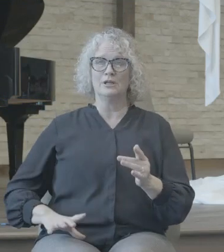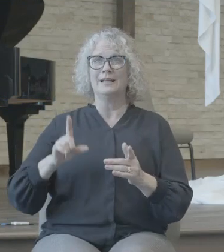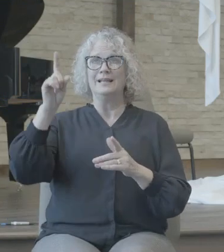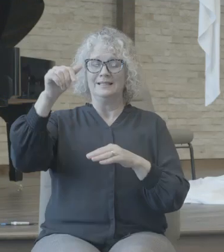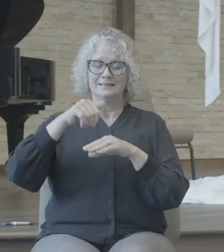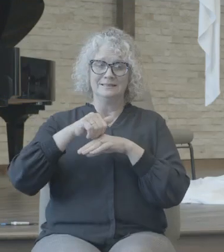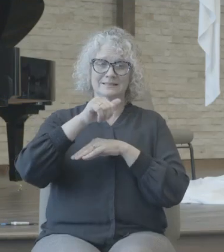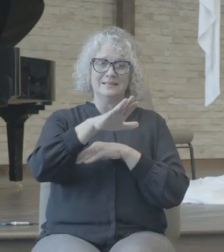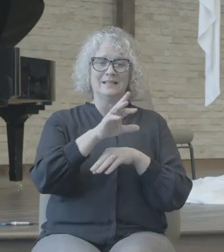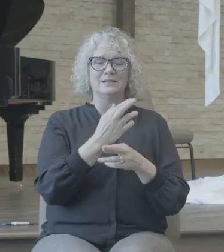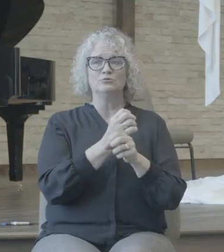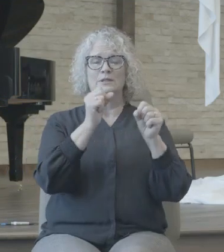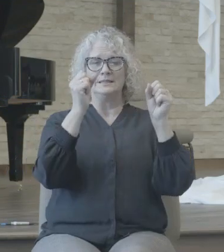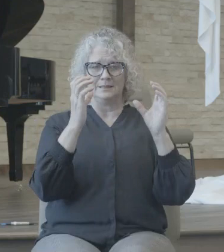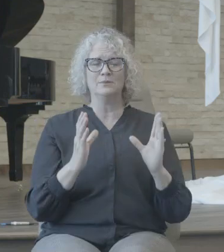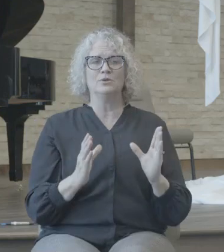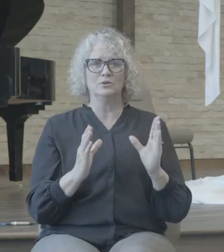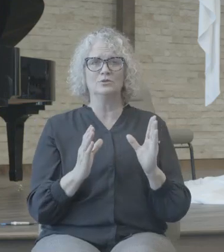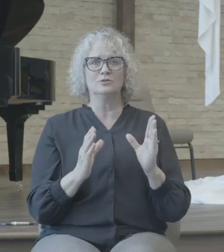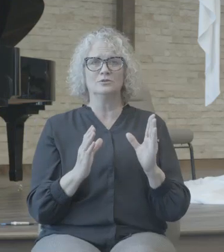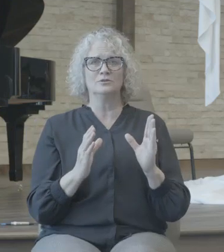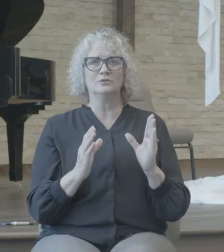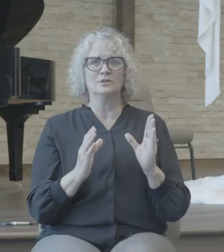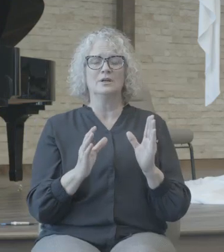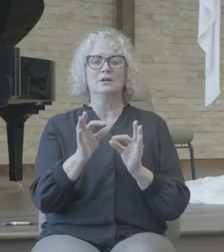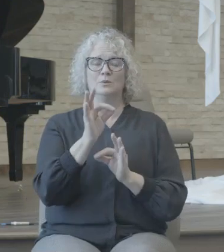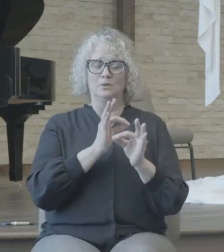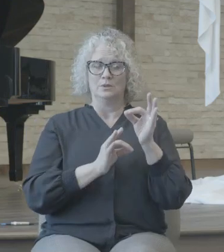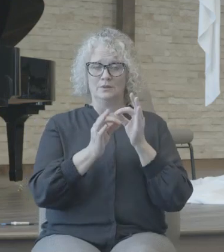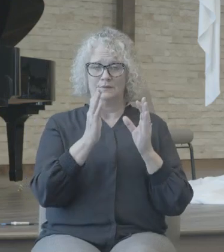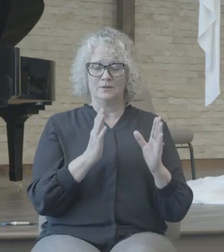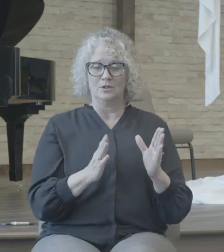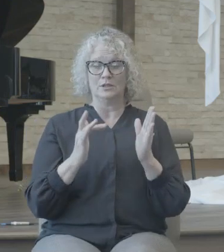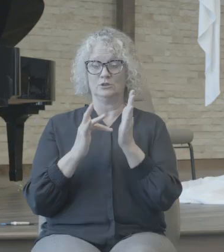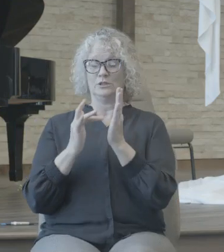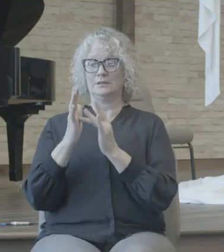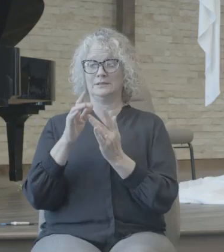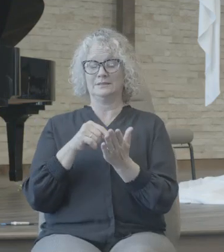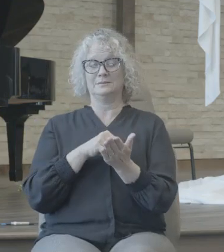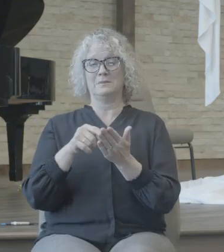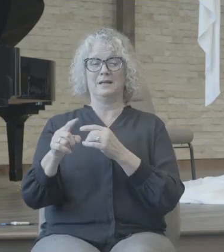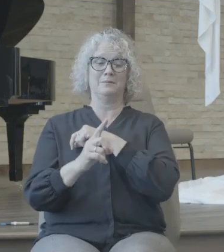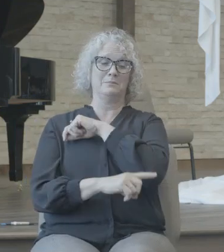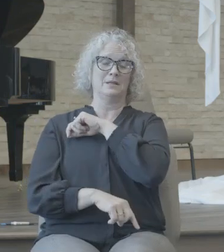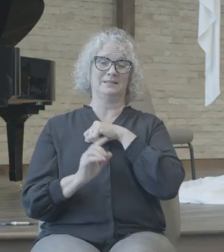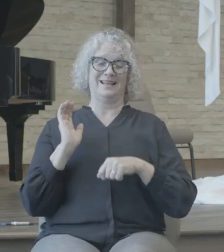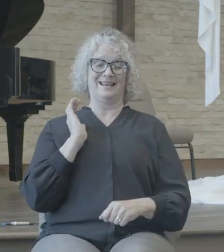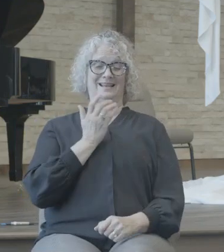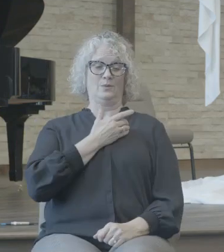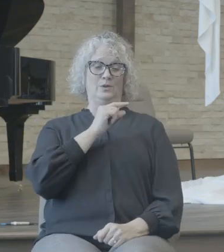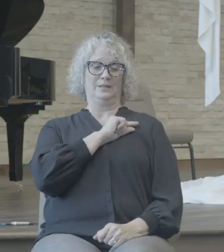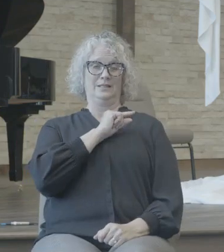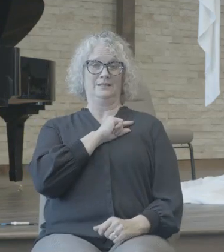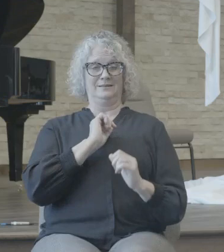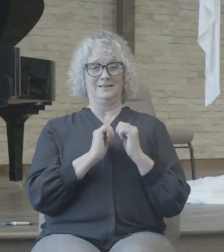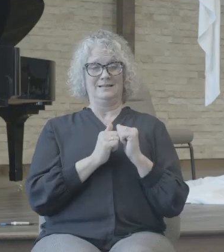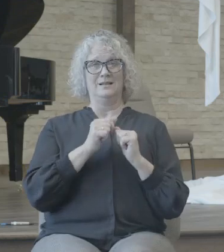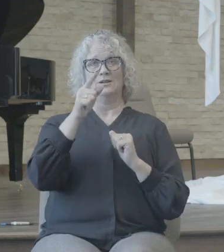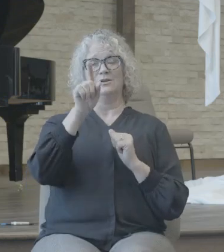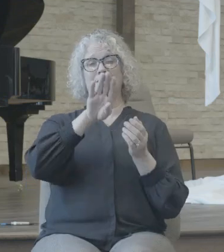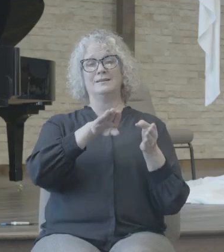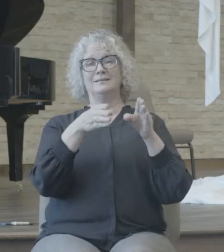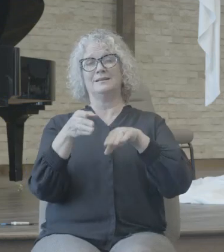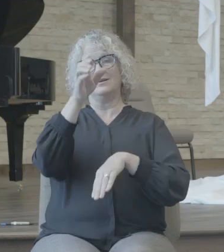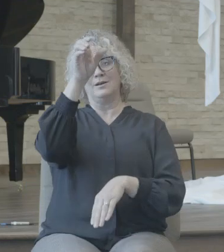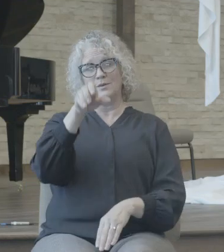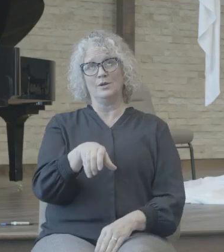and Savior. Jesus paid the penalty for our guilt by his death on the cross and freed us from death by